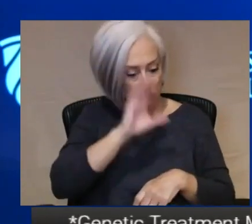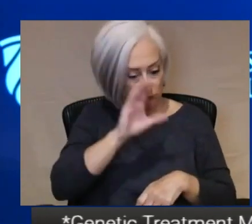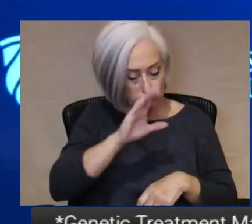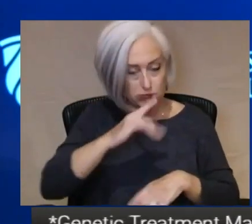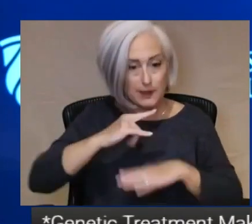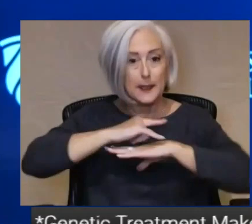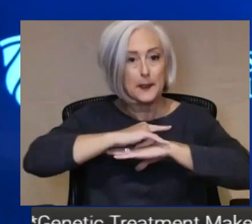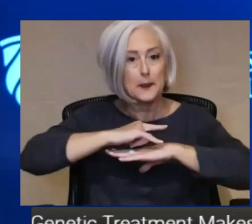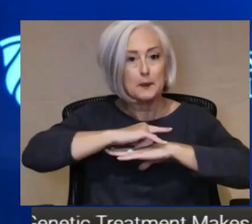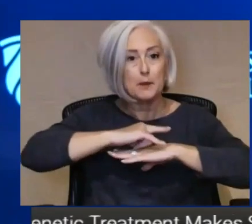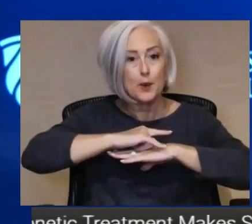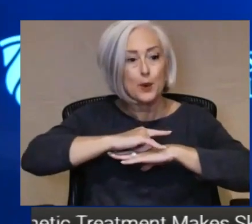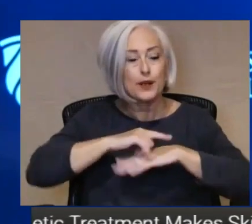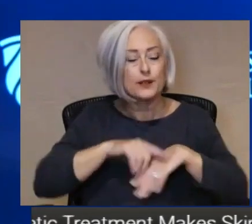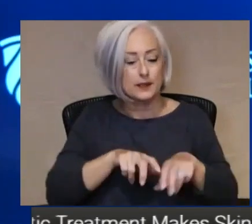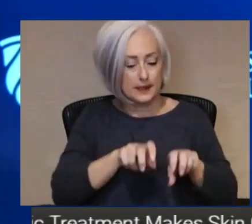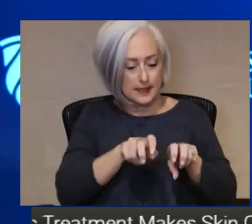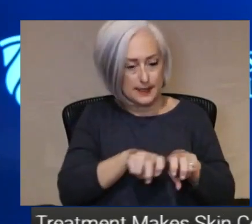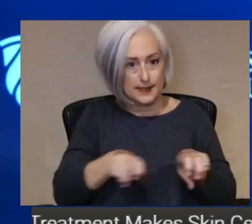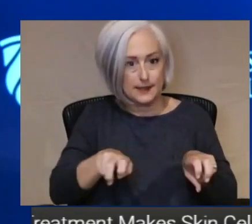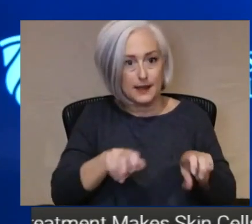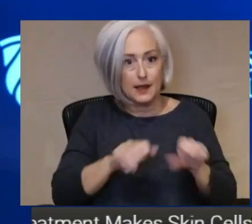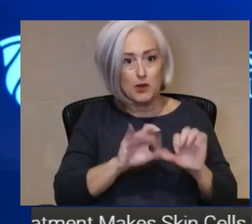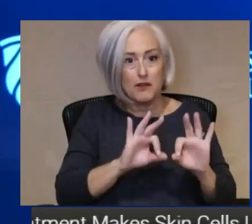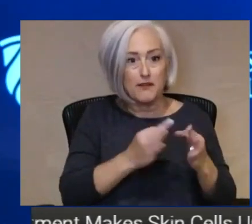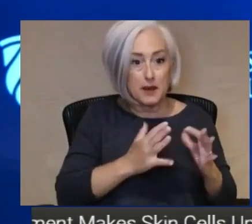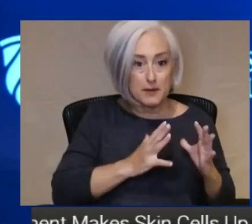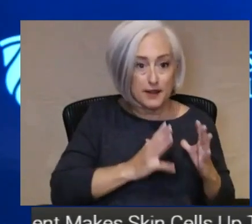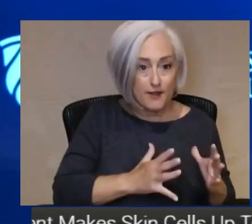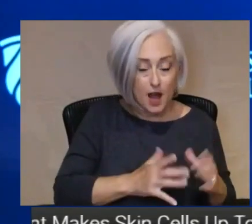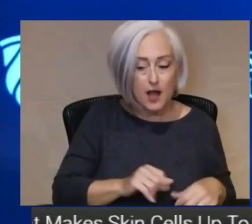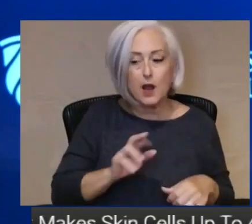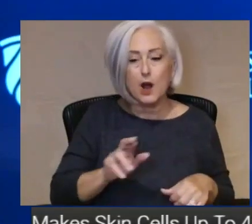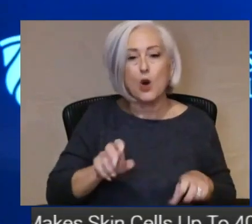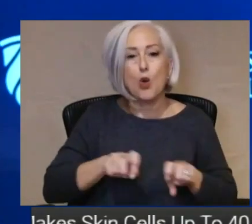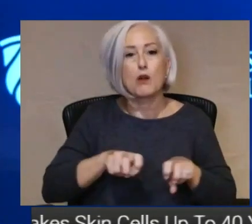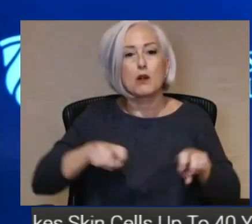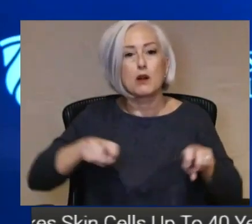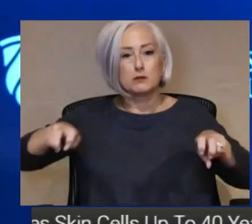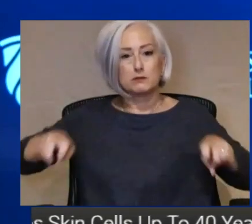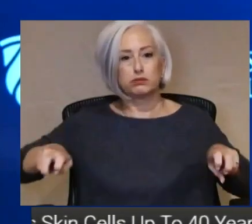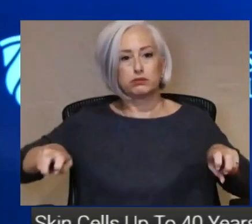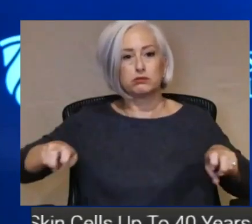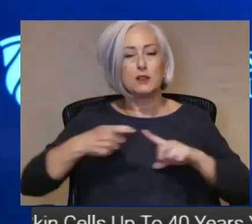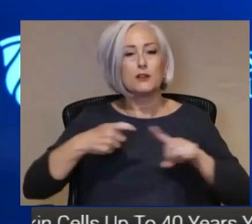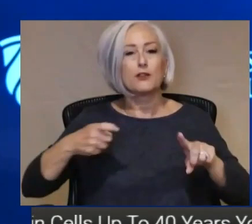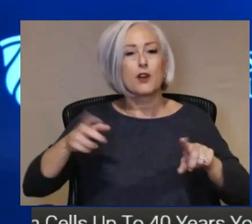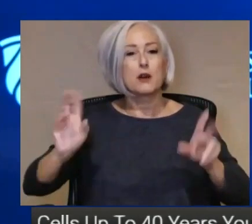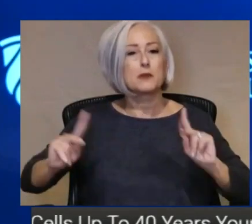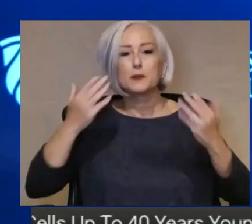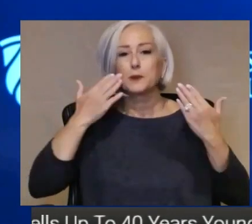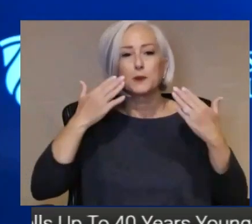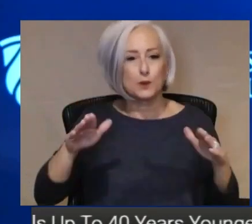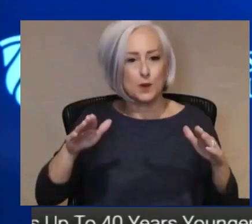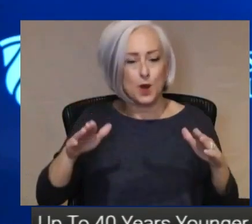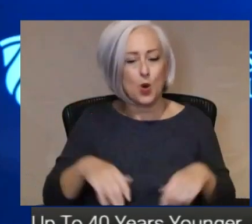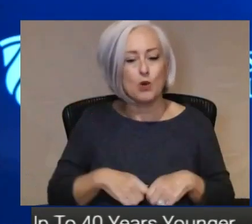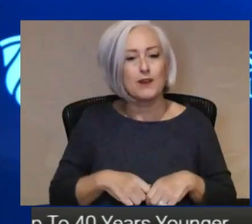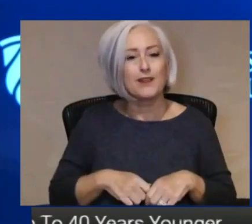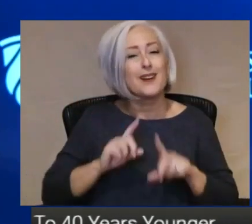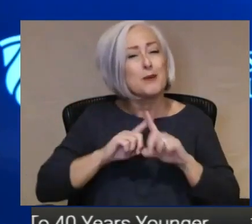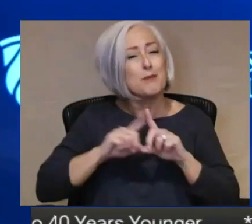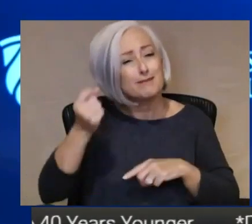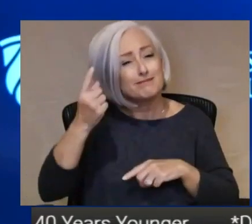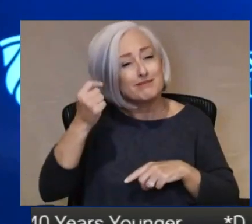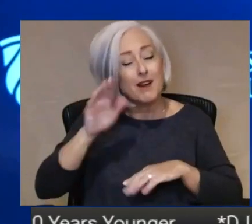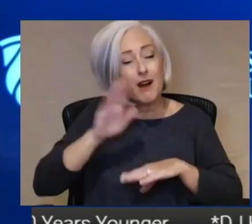your own family, your own pod, if you will, then that's probably safer than the plane if you're right next to someone on the plane. But in general, if you're going to say,